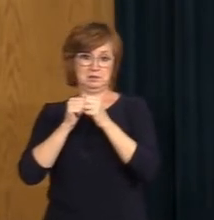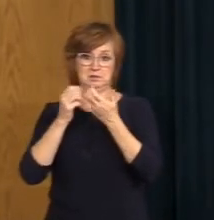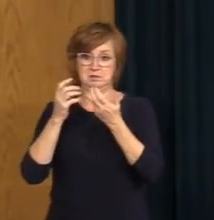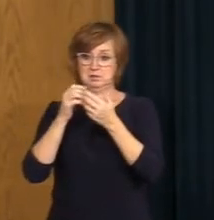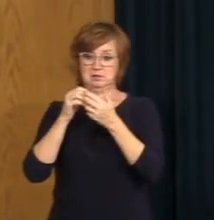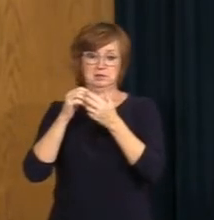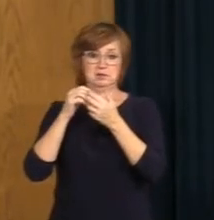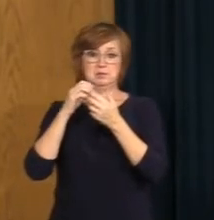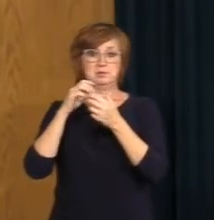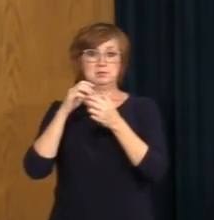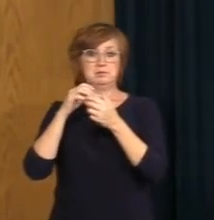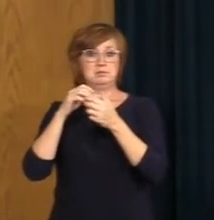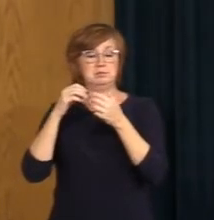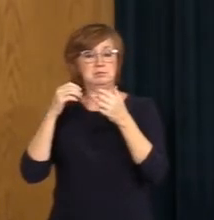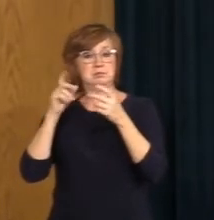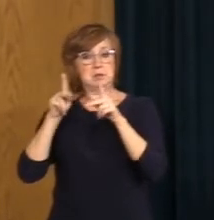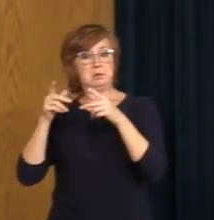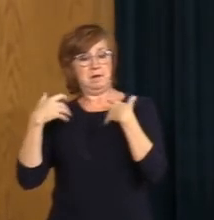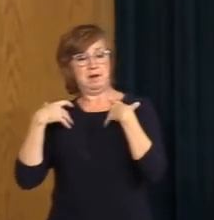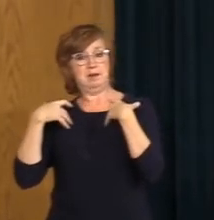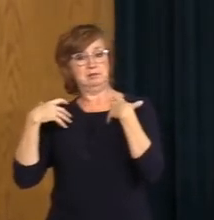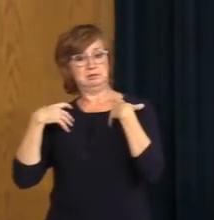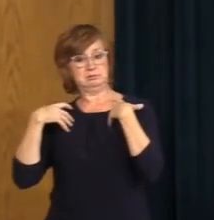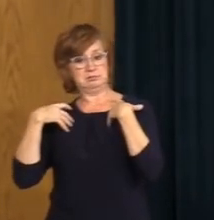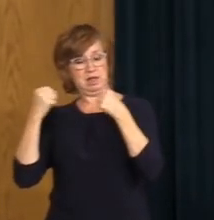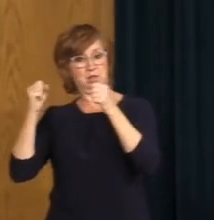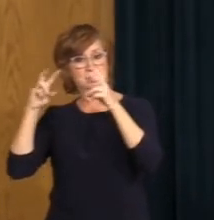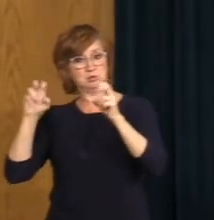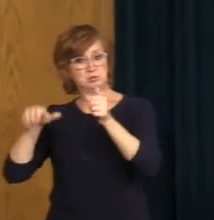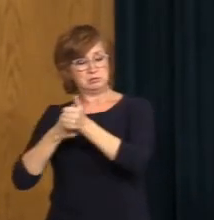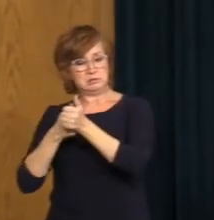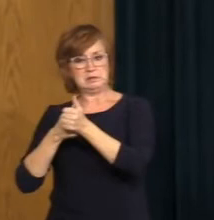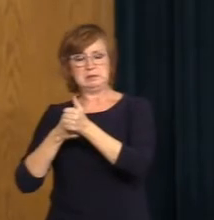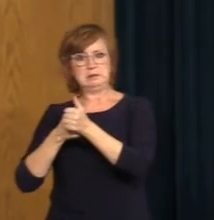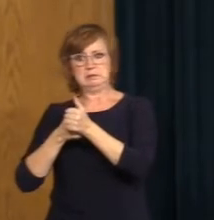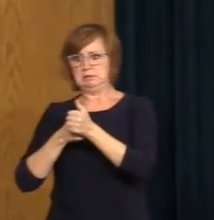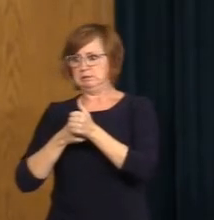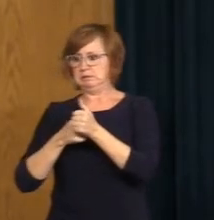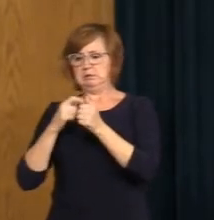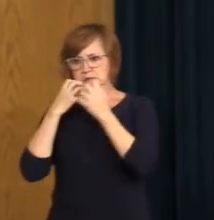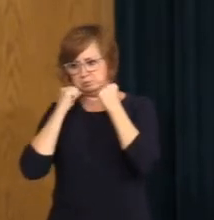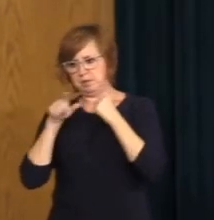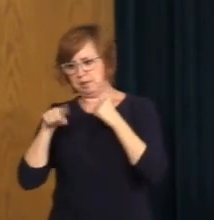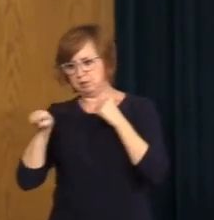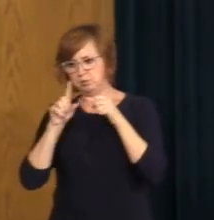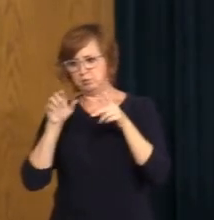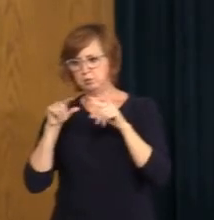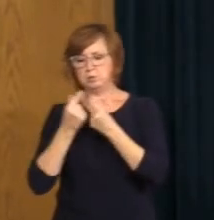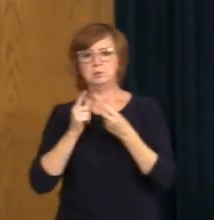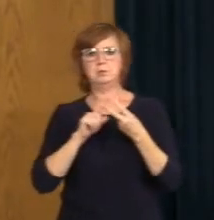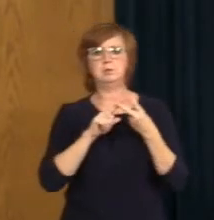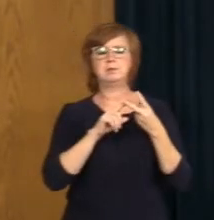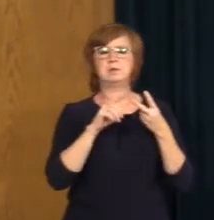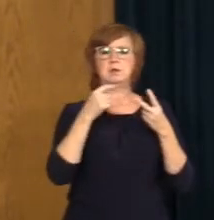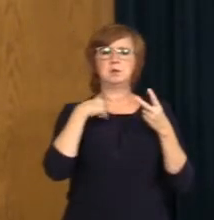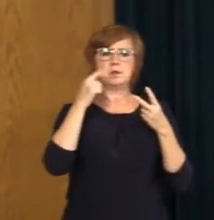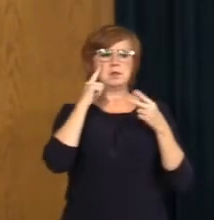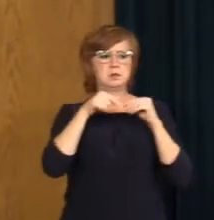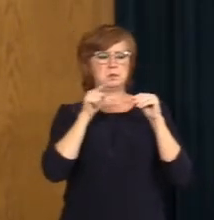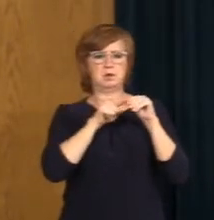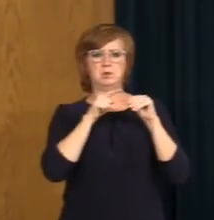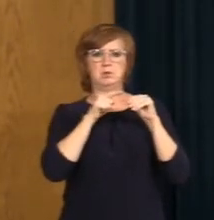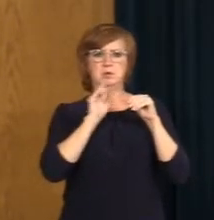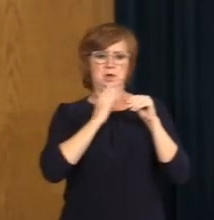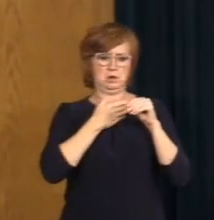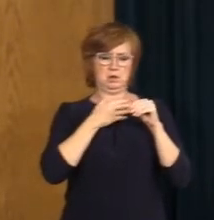of the virtual household. And we also need to look at very carefully any gatherings that we are having outside our immediate household. They should, for the